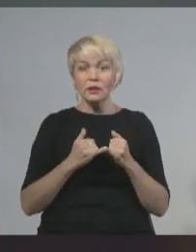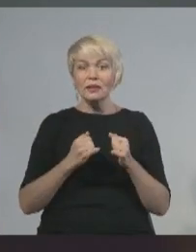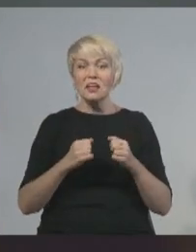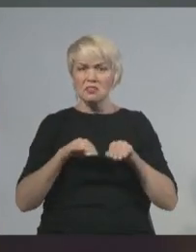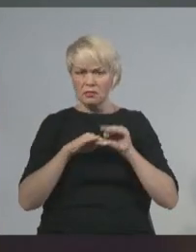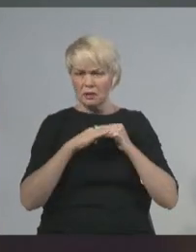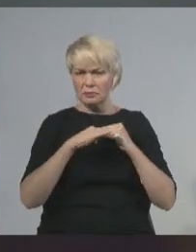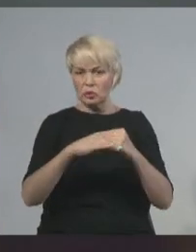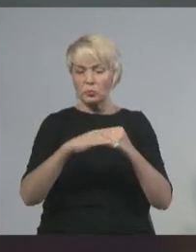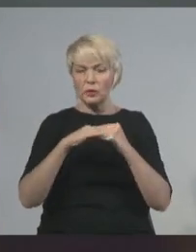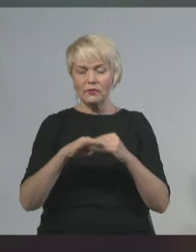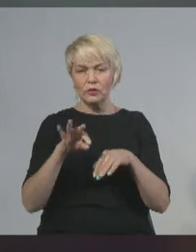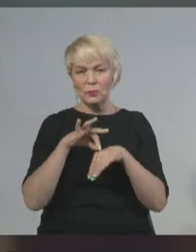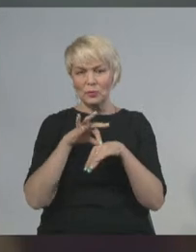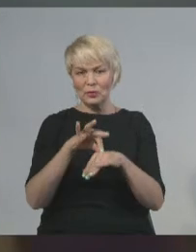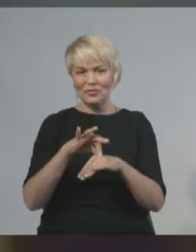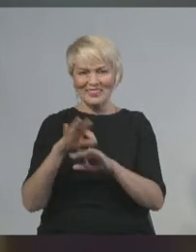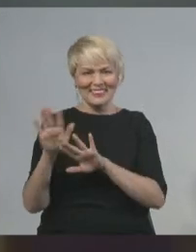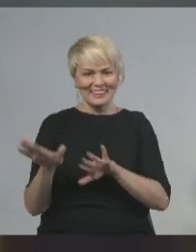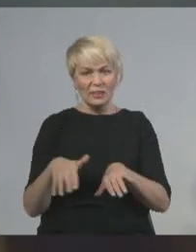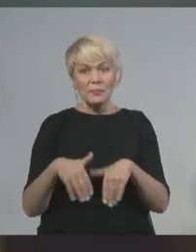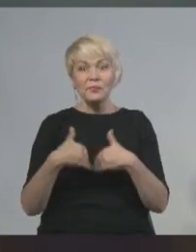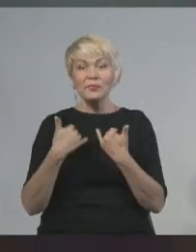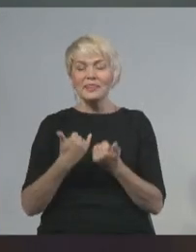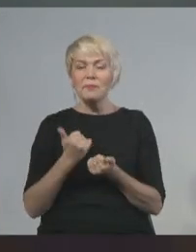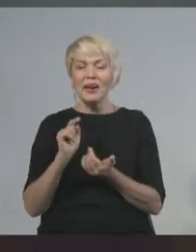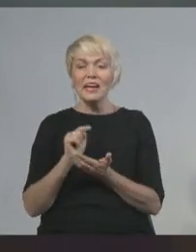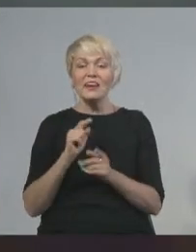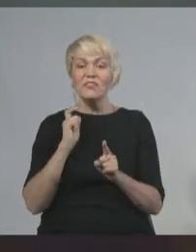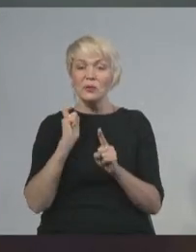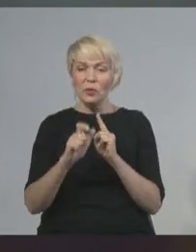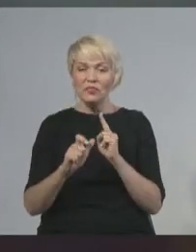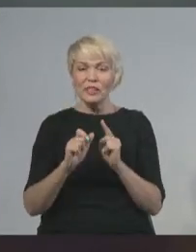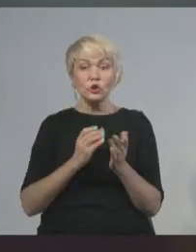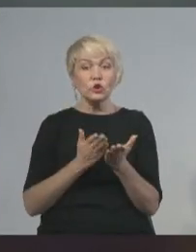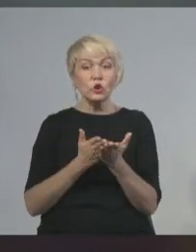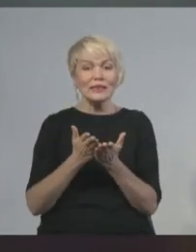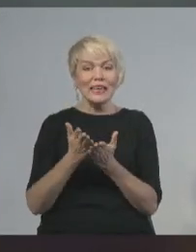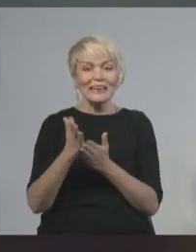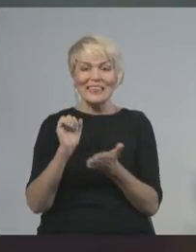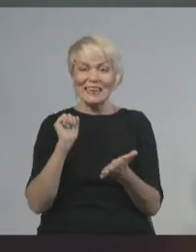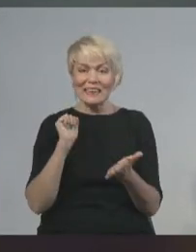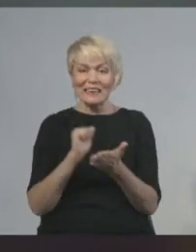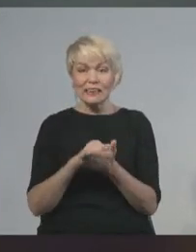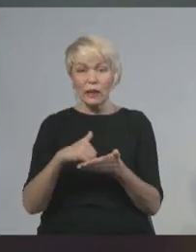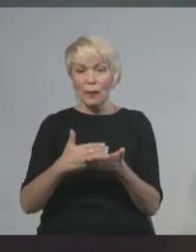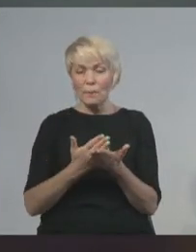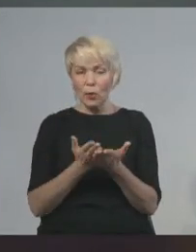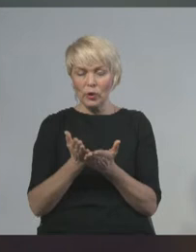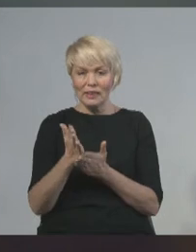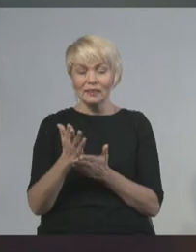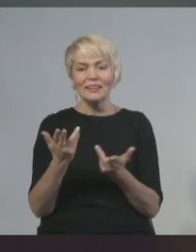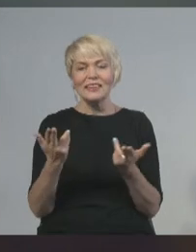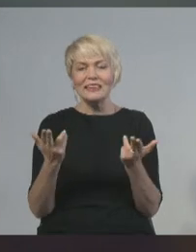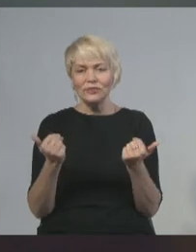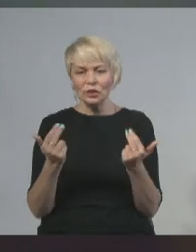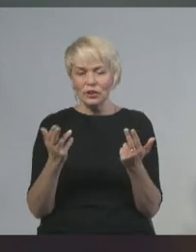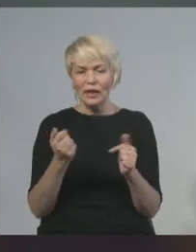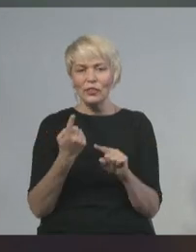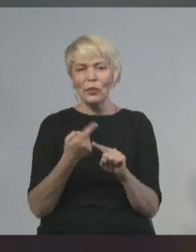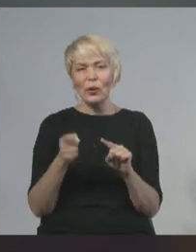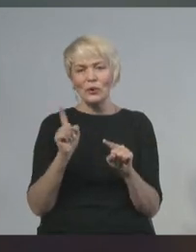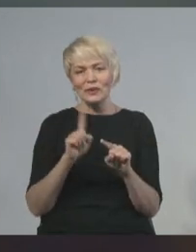local editorial office and now i will answer your question on the strategy and editorial policy of